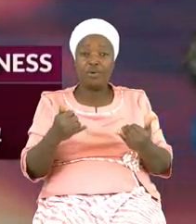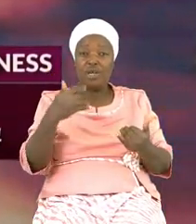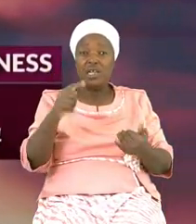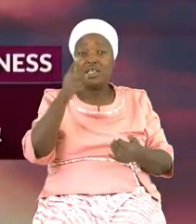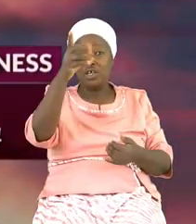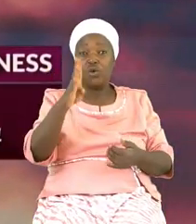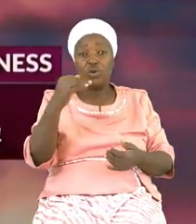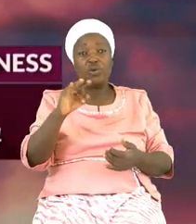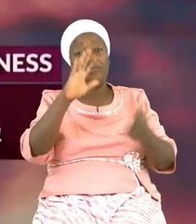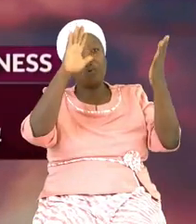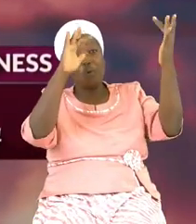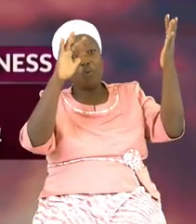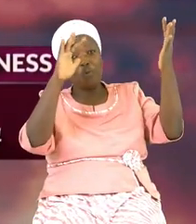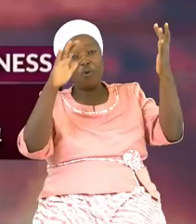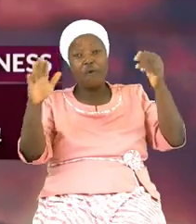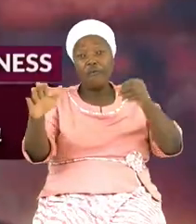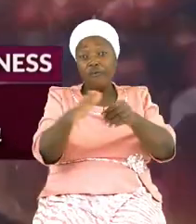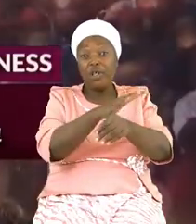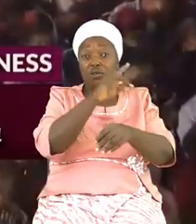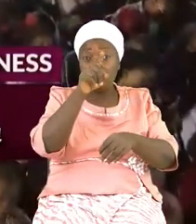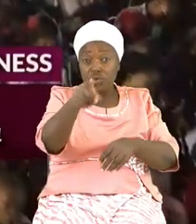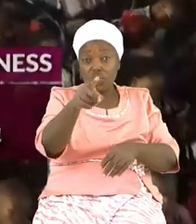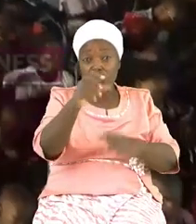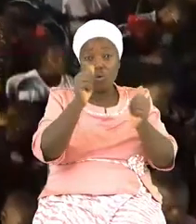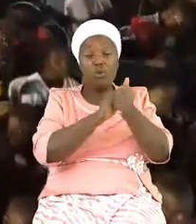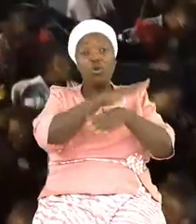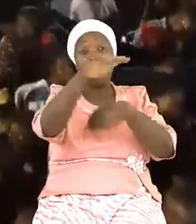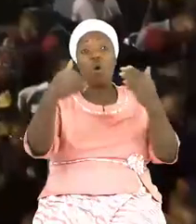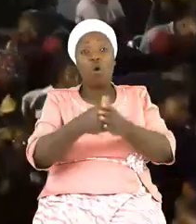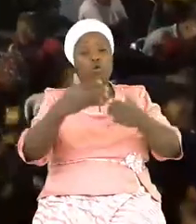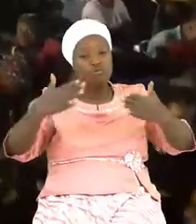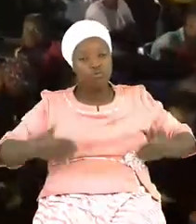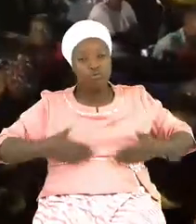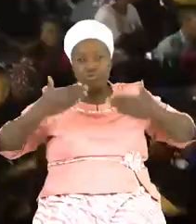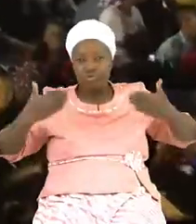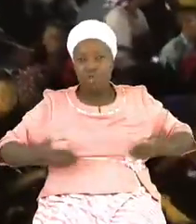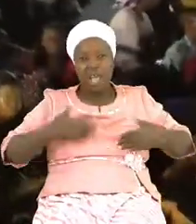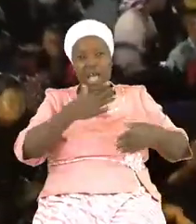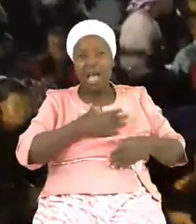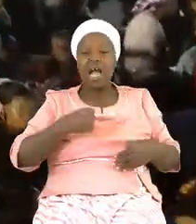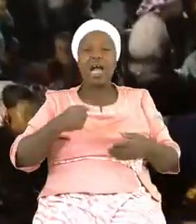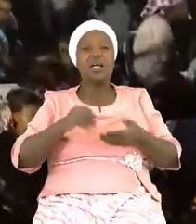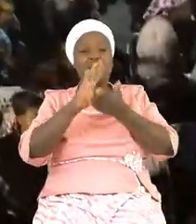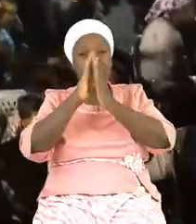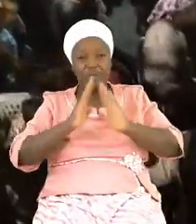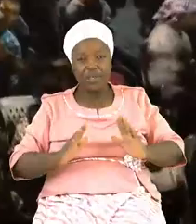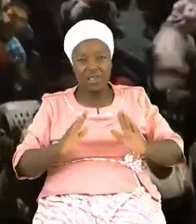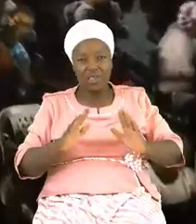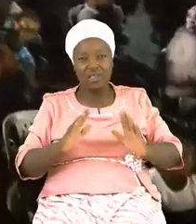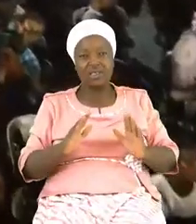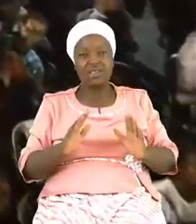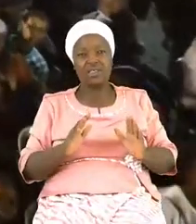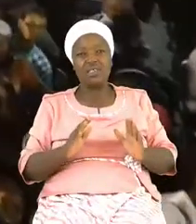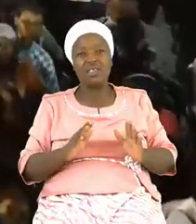hope fill you with all joy and peace in believing, that